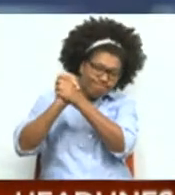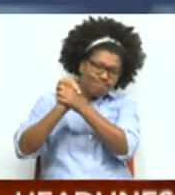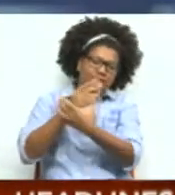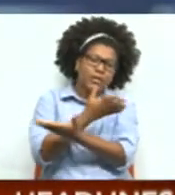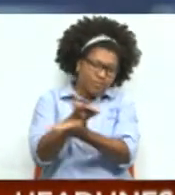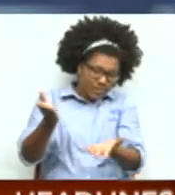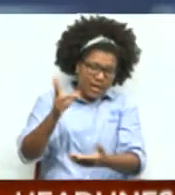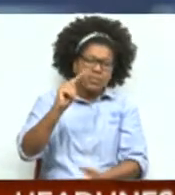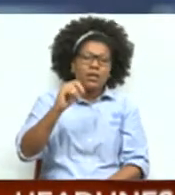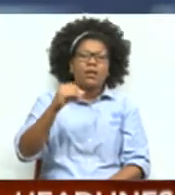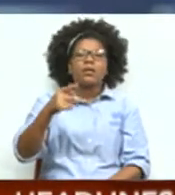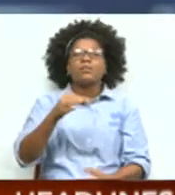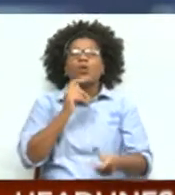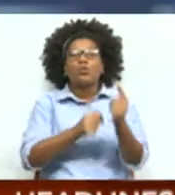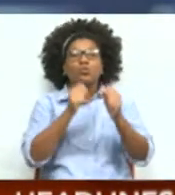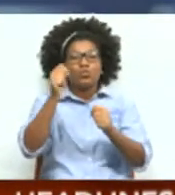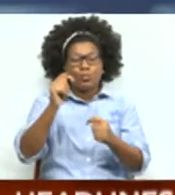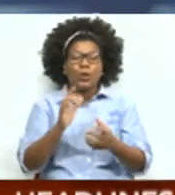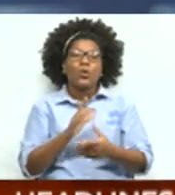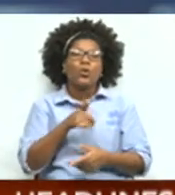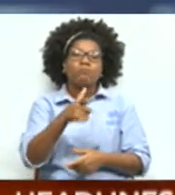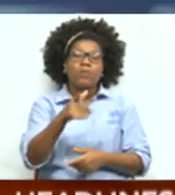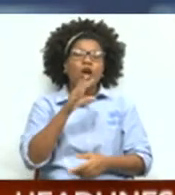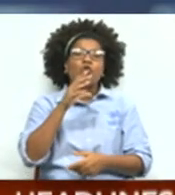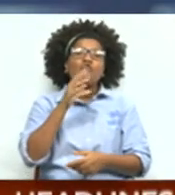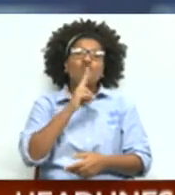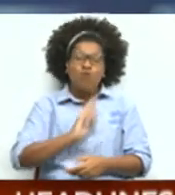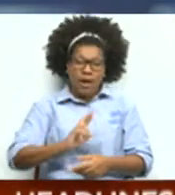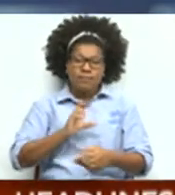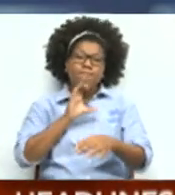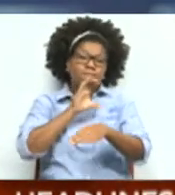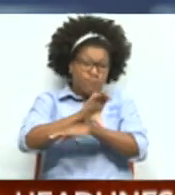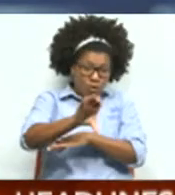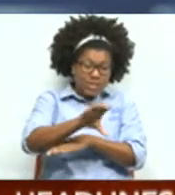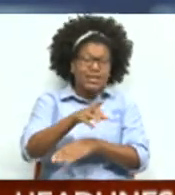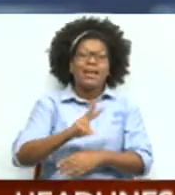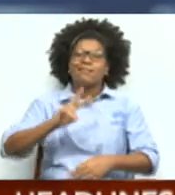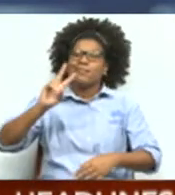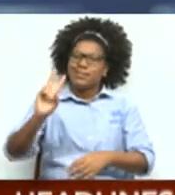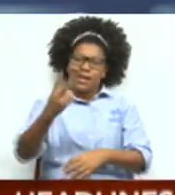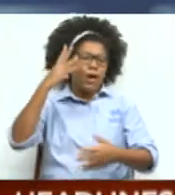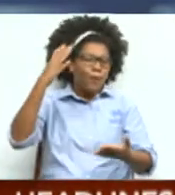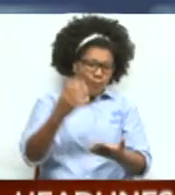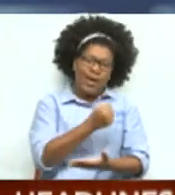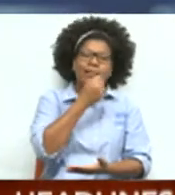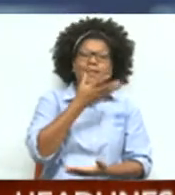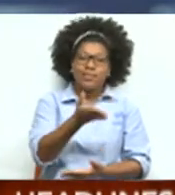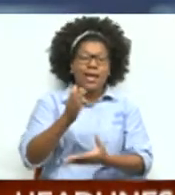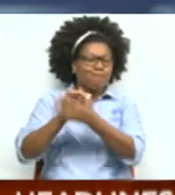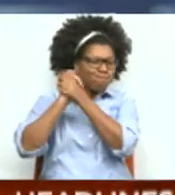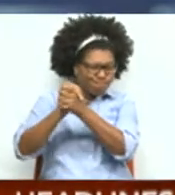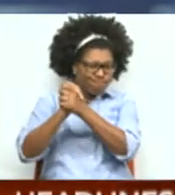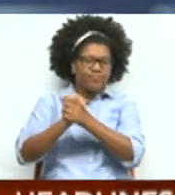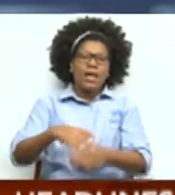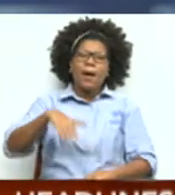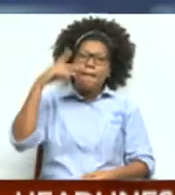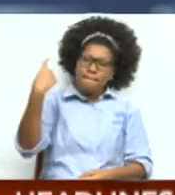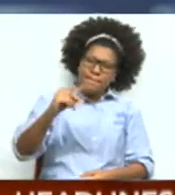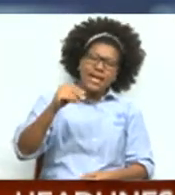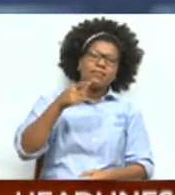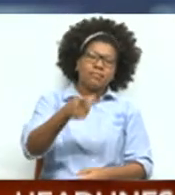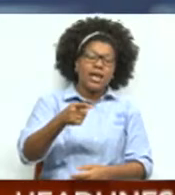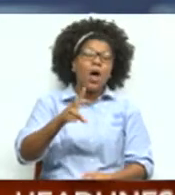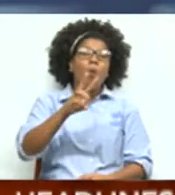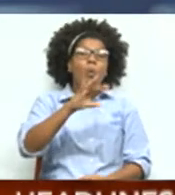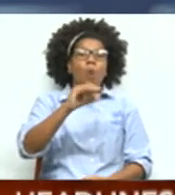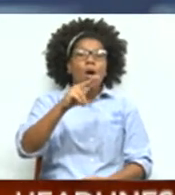Red Force recorded their second victory of the West Indies four-day championships when they defeated the leaders, the Windward Islands Volcanoes,